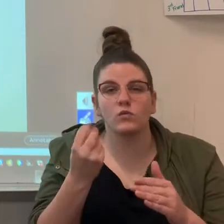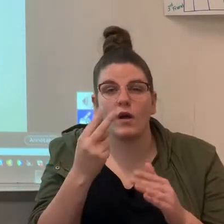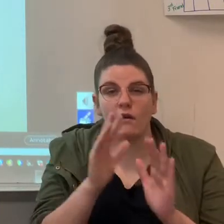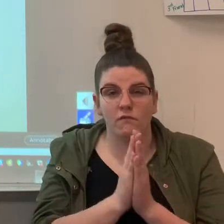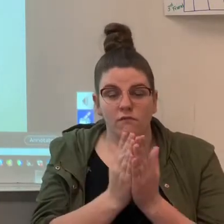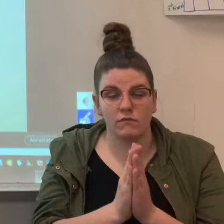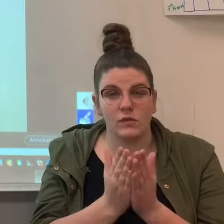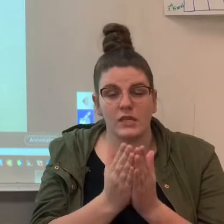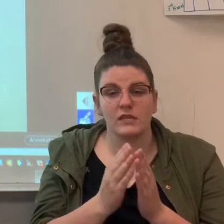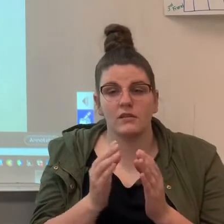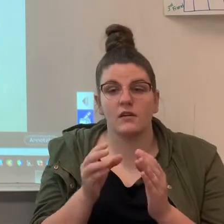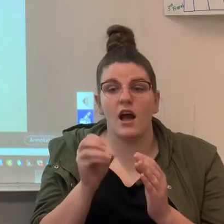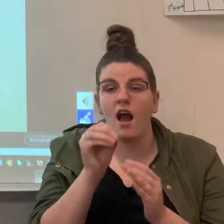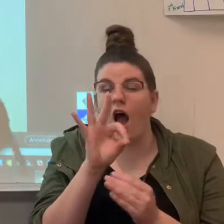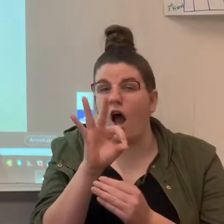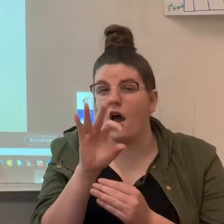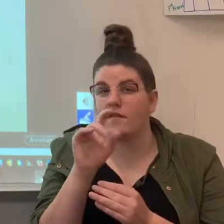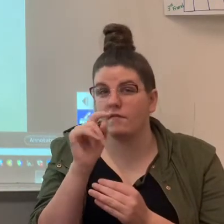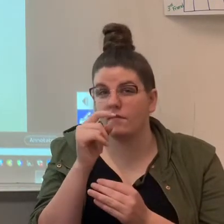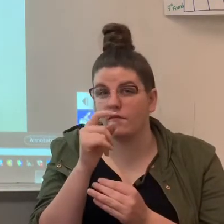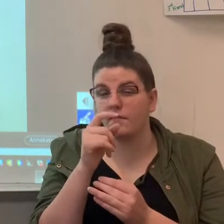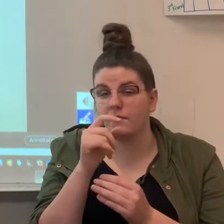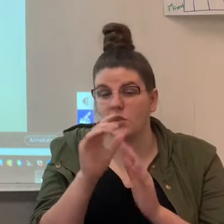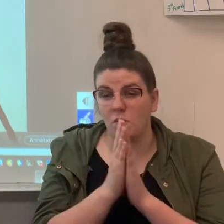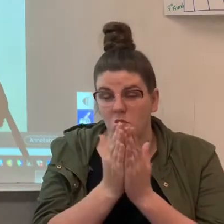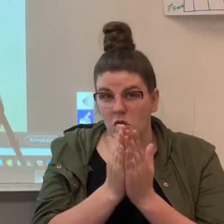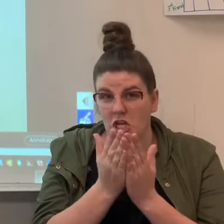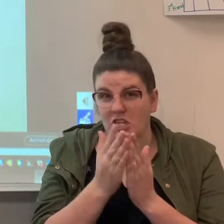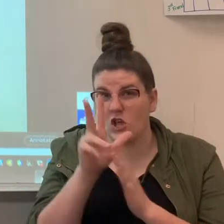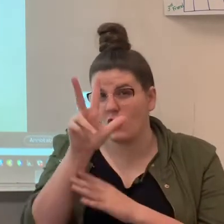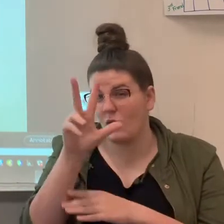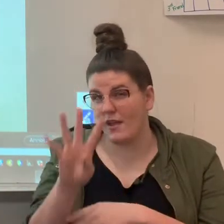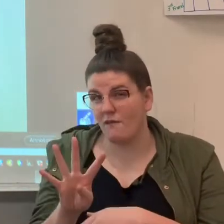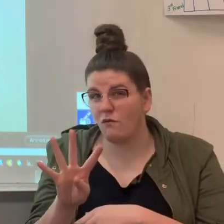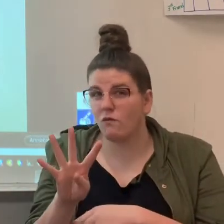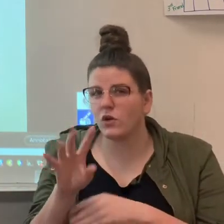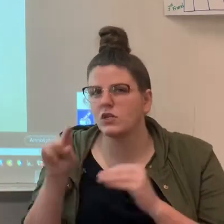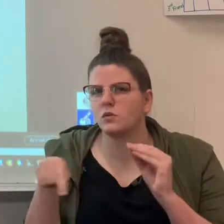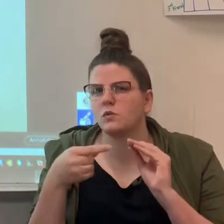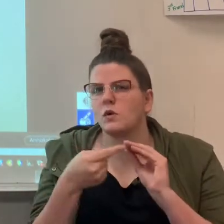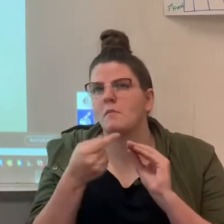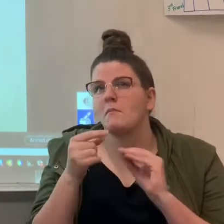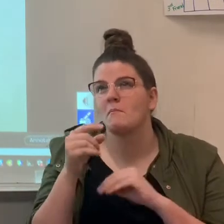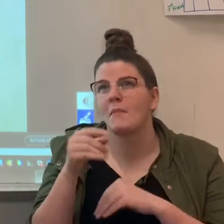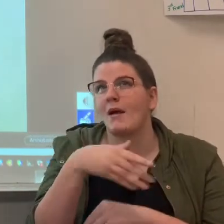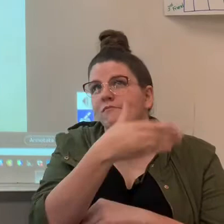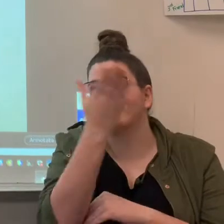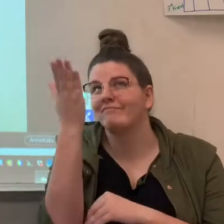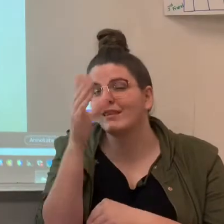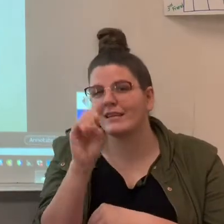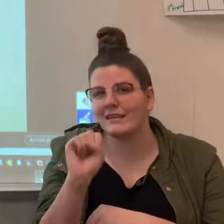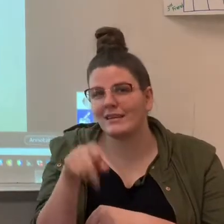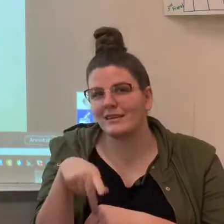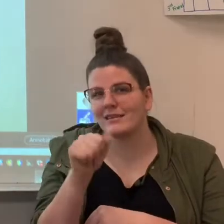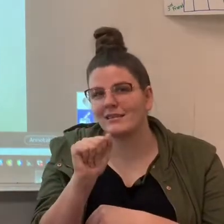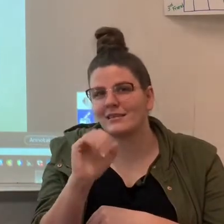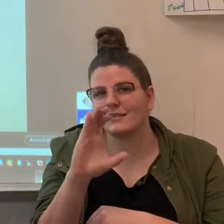books was 12. Of the books, 3/4 of them were about space. How many books were about